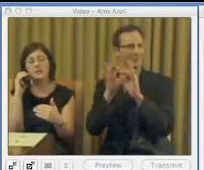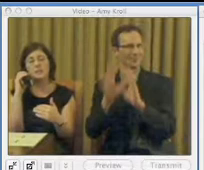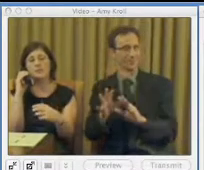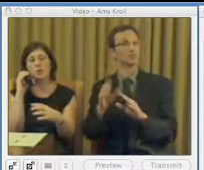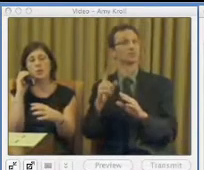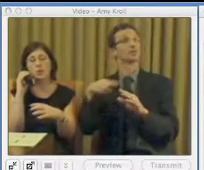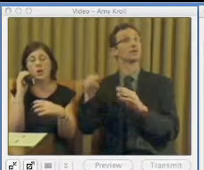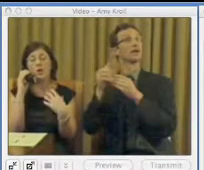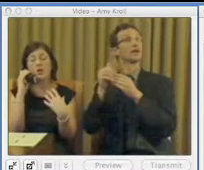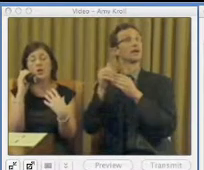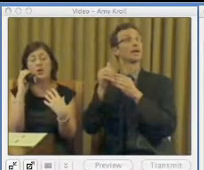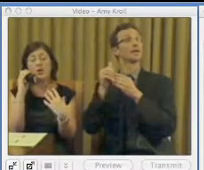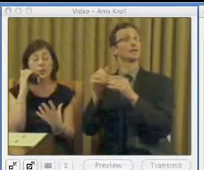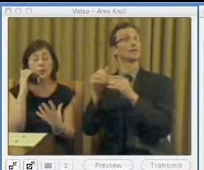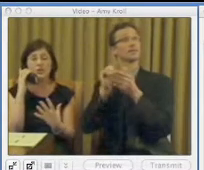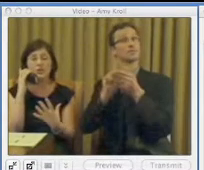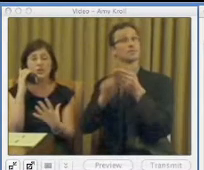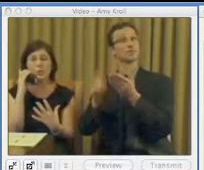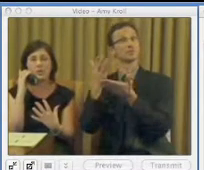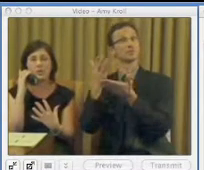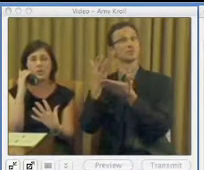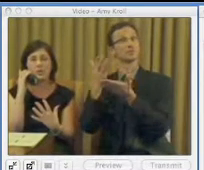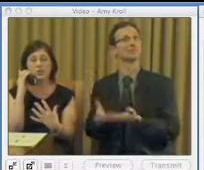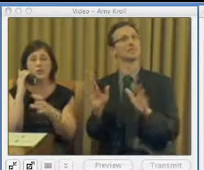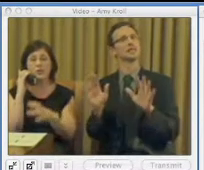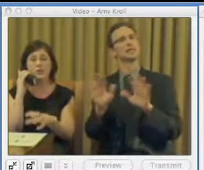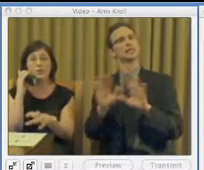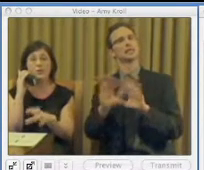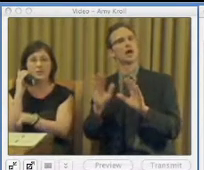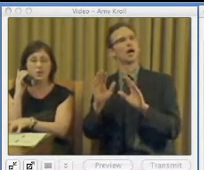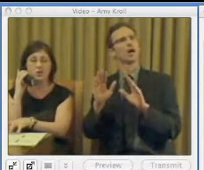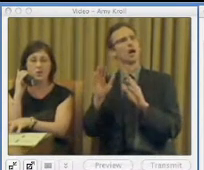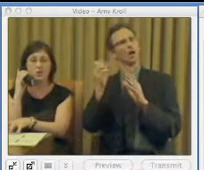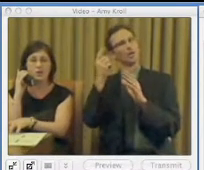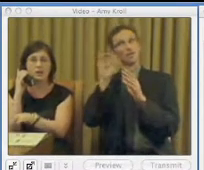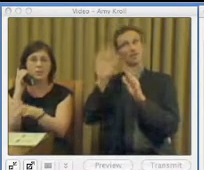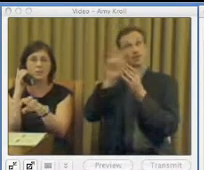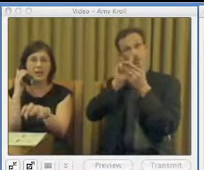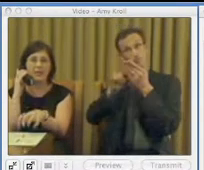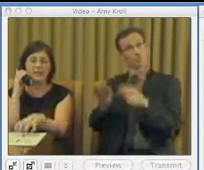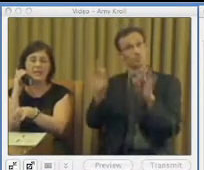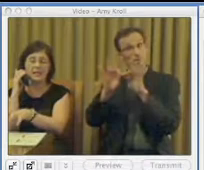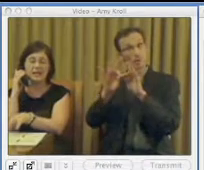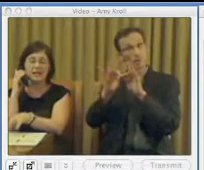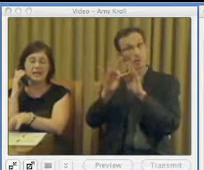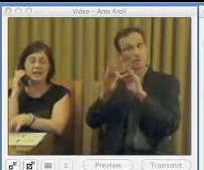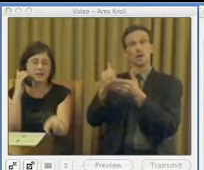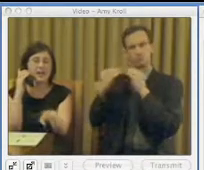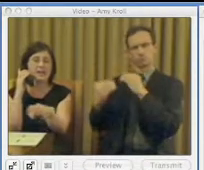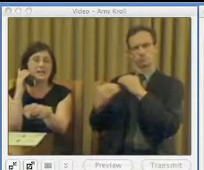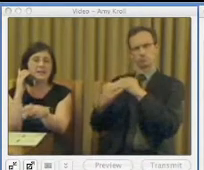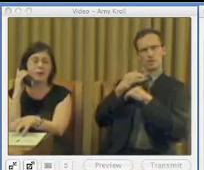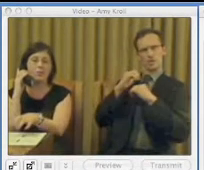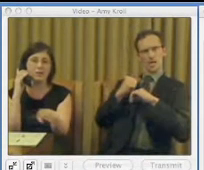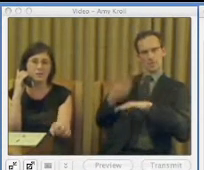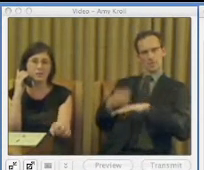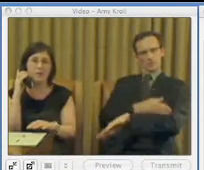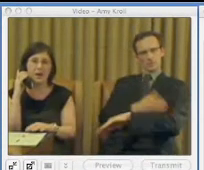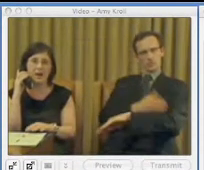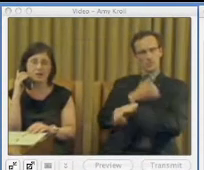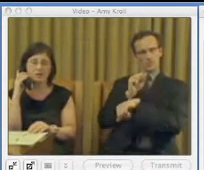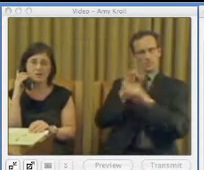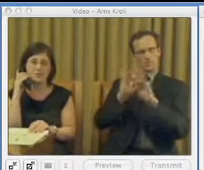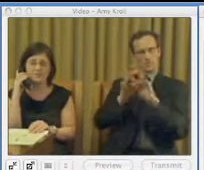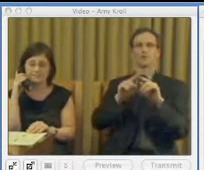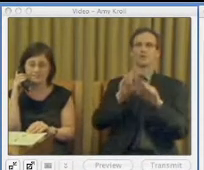many different academics who contribute to our knowledge of what we do through their research, but I think it needs to be done